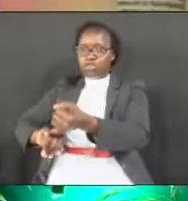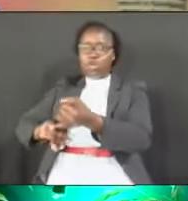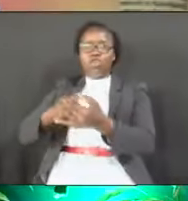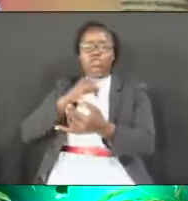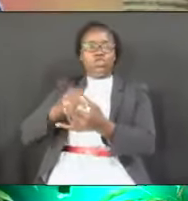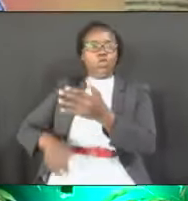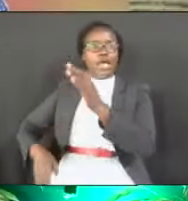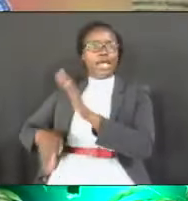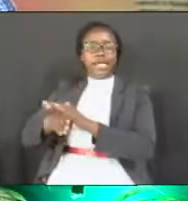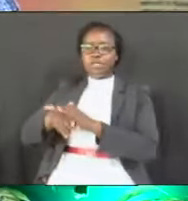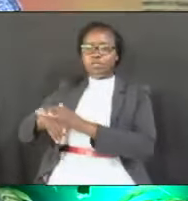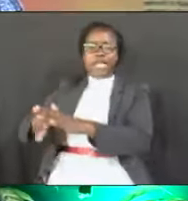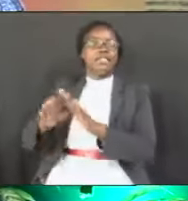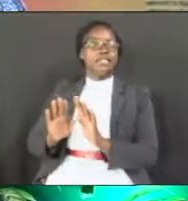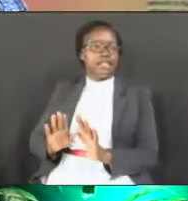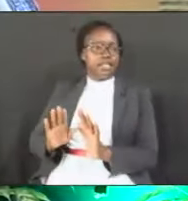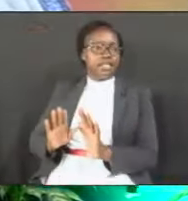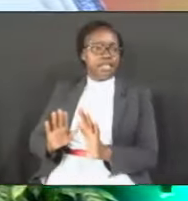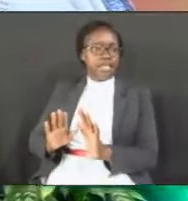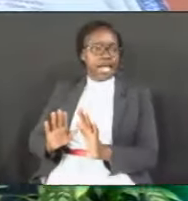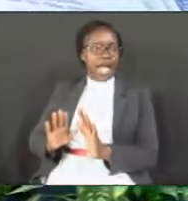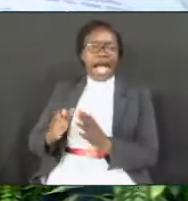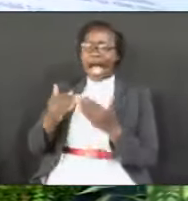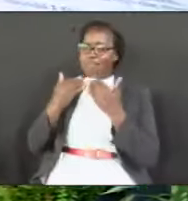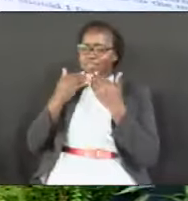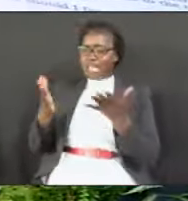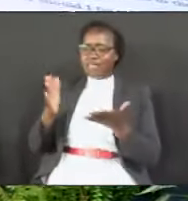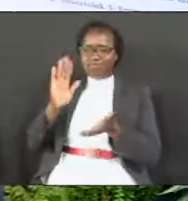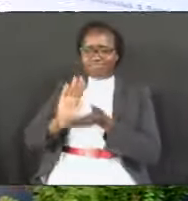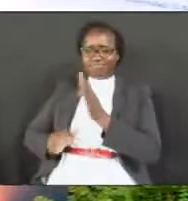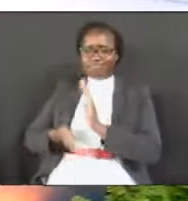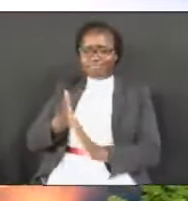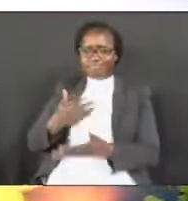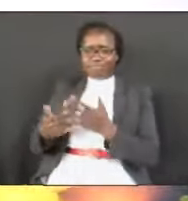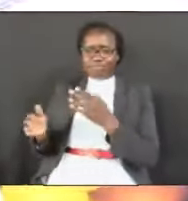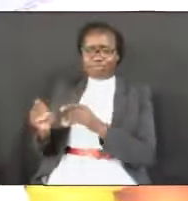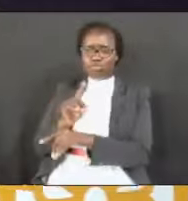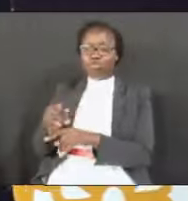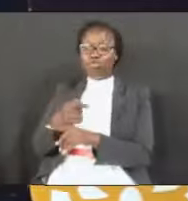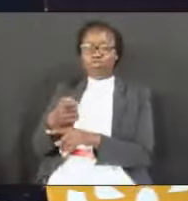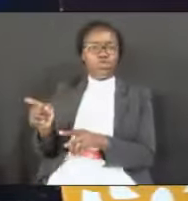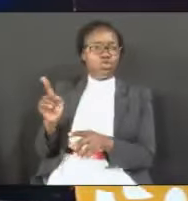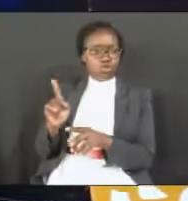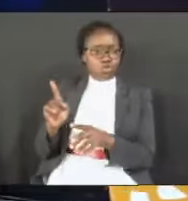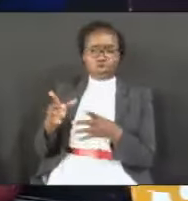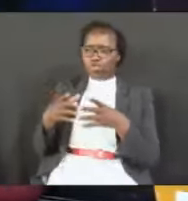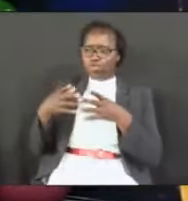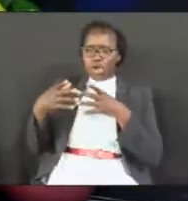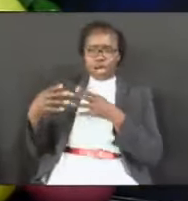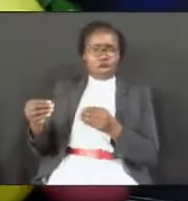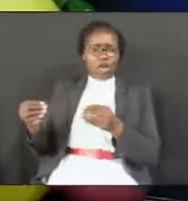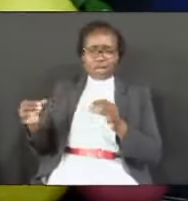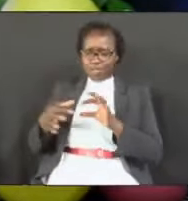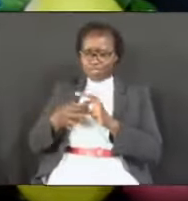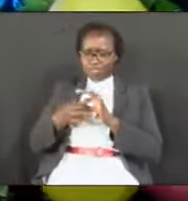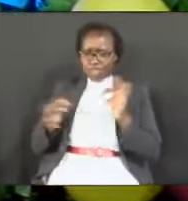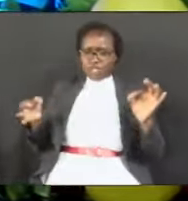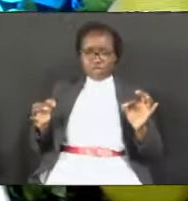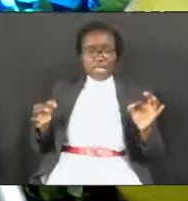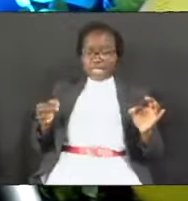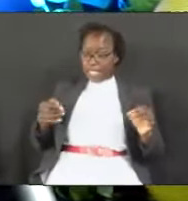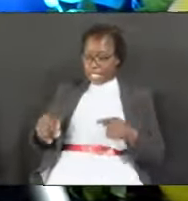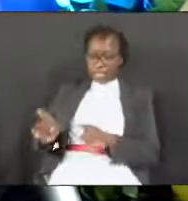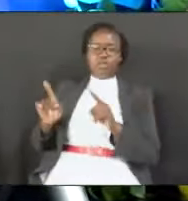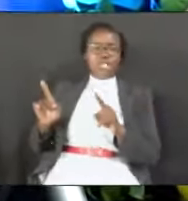expel, excommunicate, have nothing to do with him. Abraham is bleeding in his heart. He has to disconnect himself